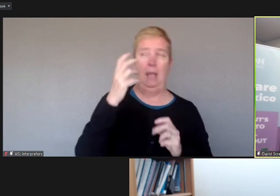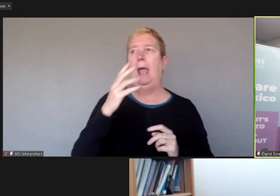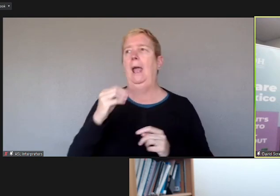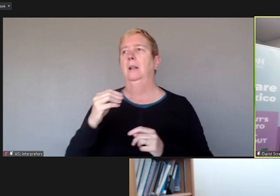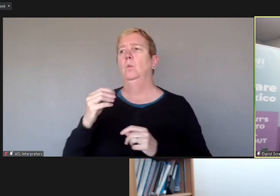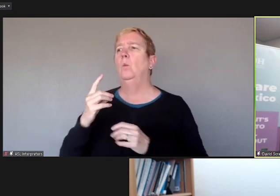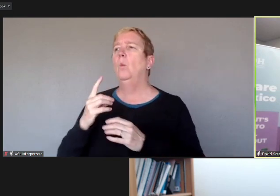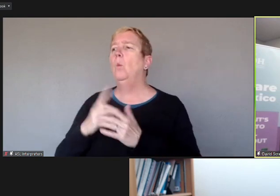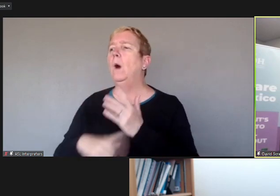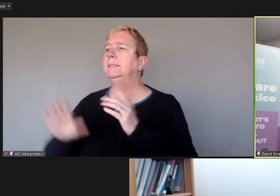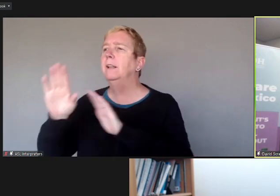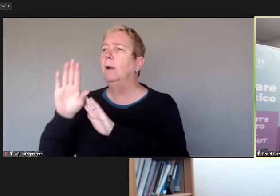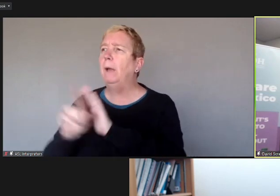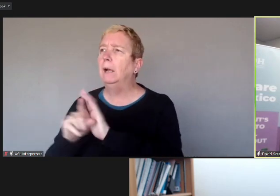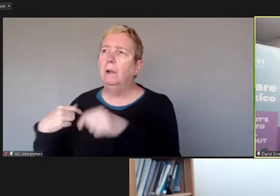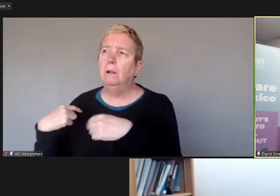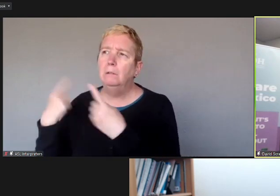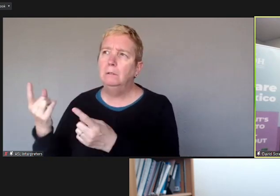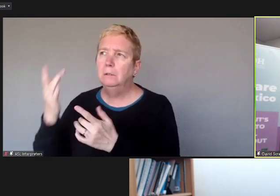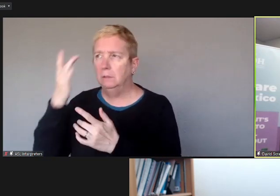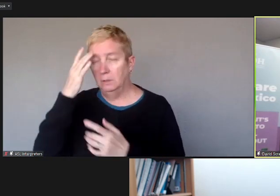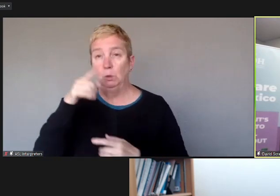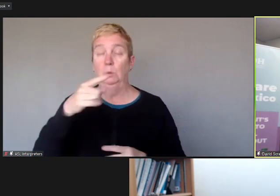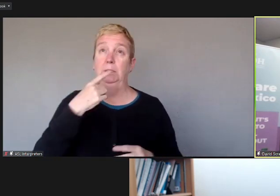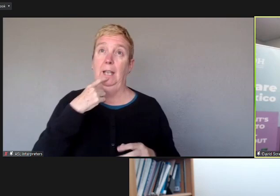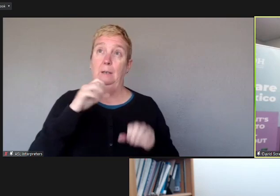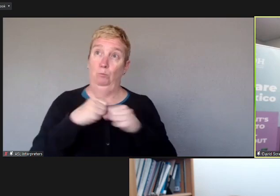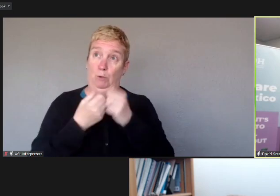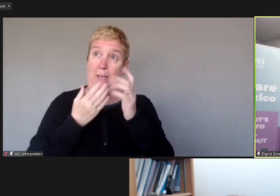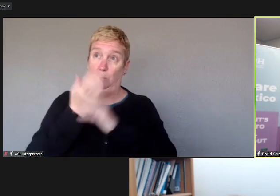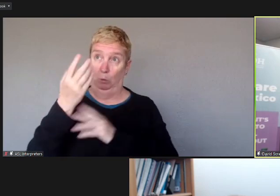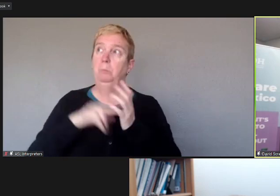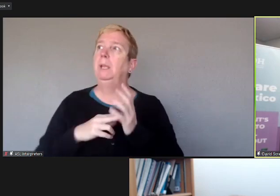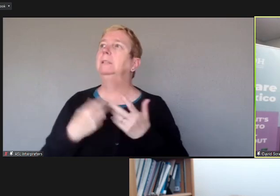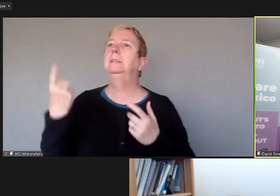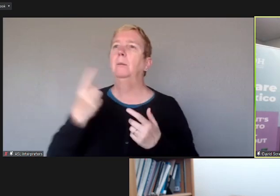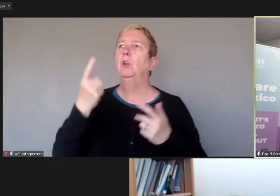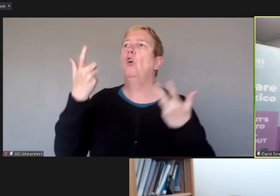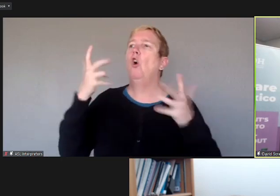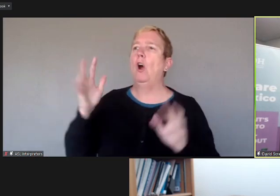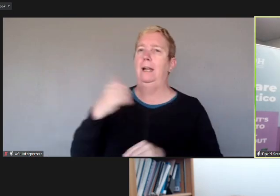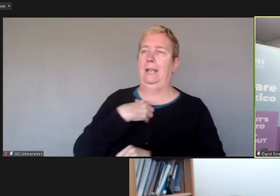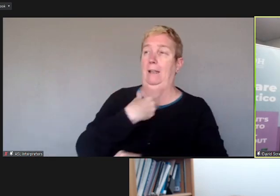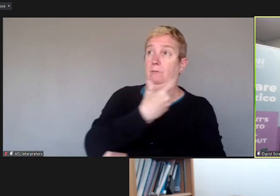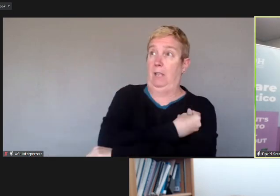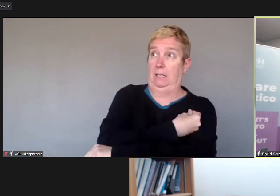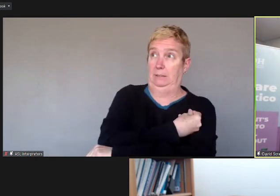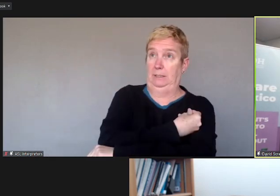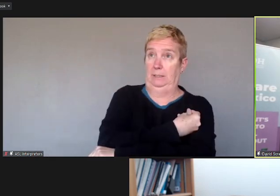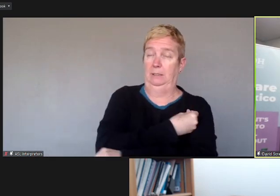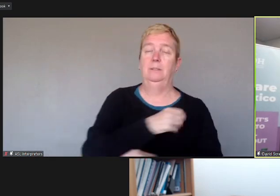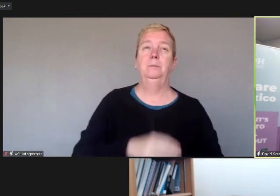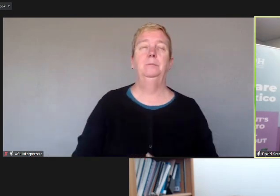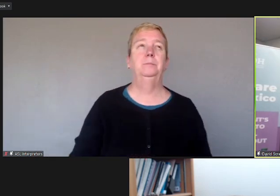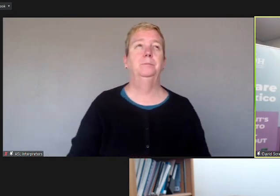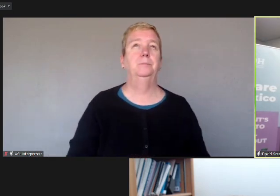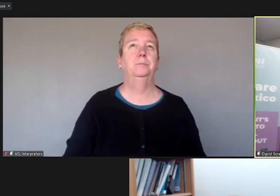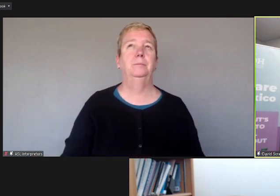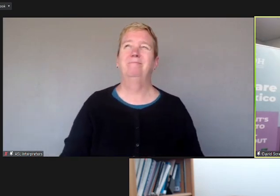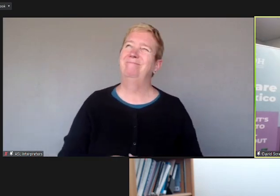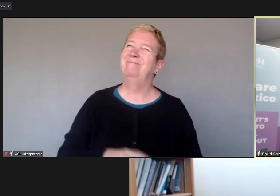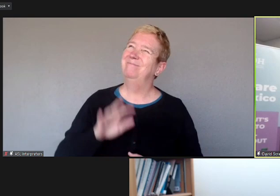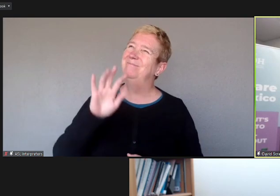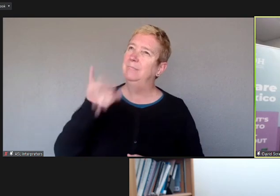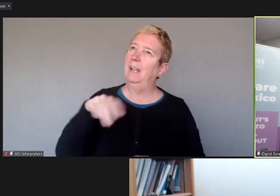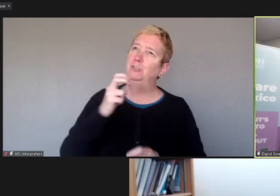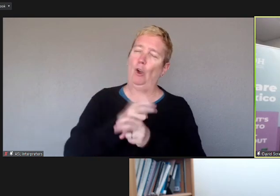Maybe you said breakthrough cases, so their vaccination status, which I alluded to earlier, is sort of hard to